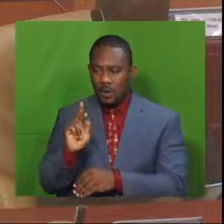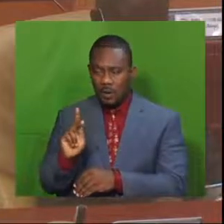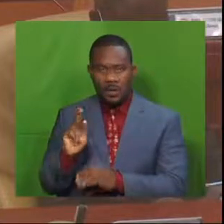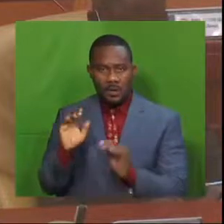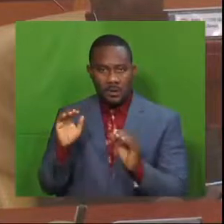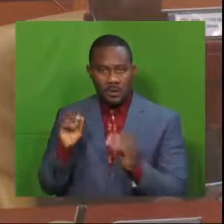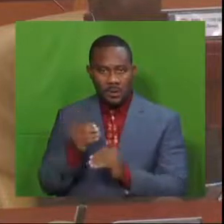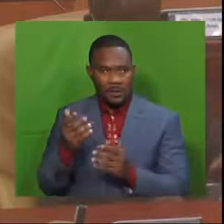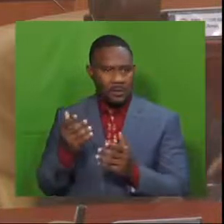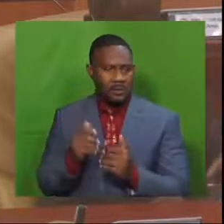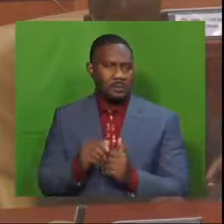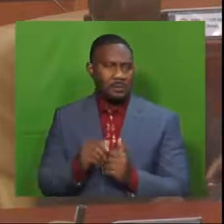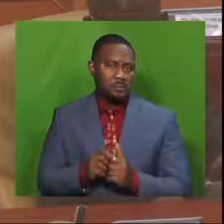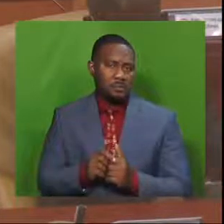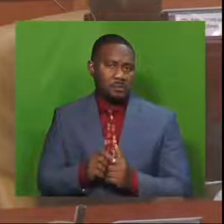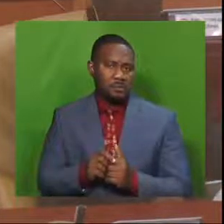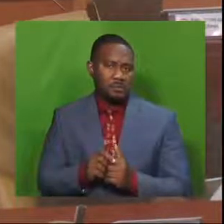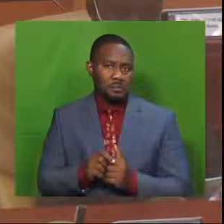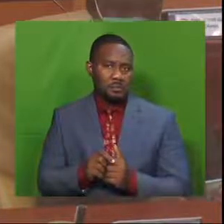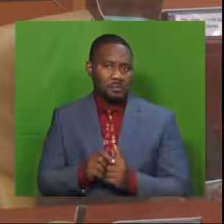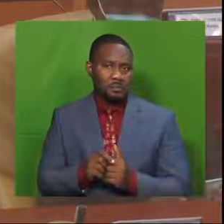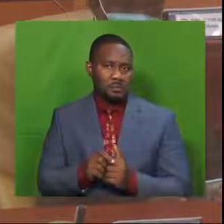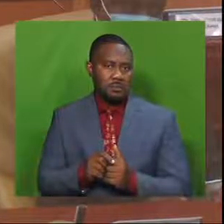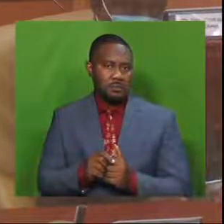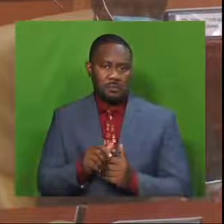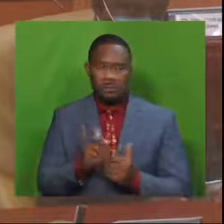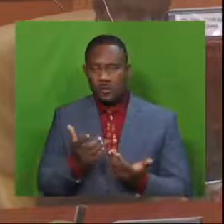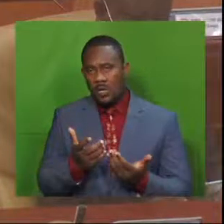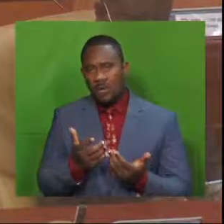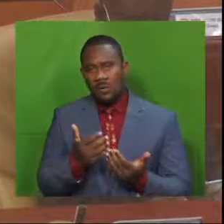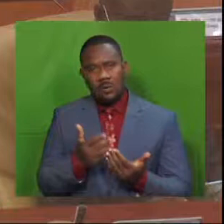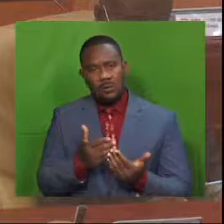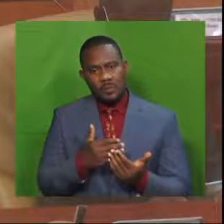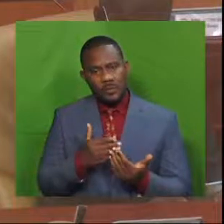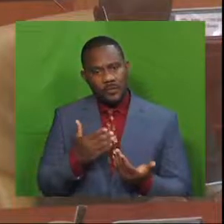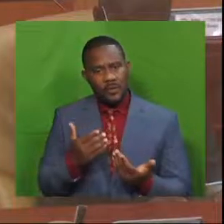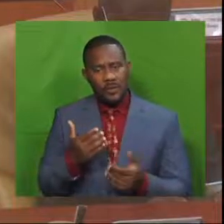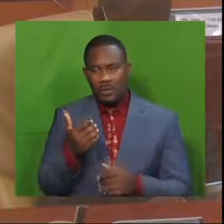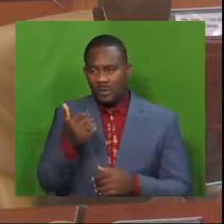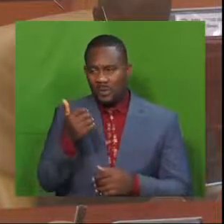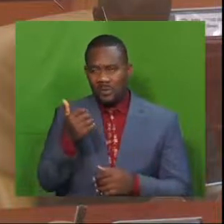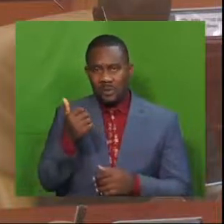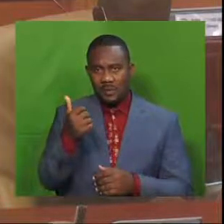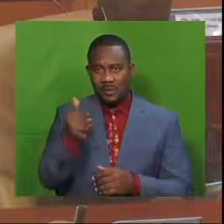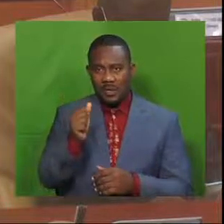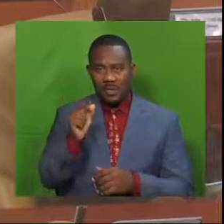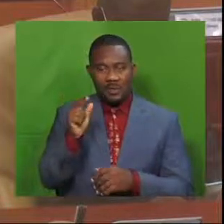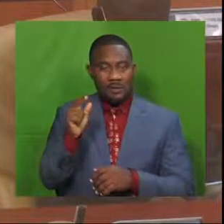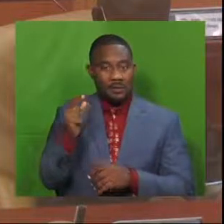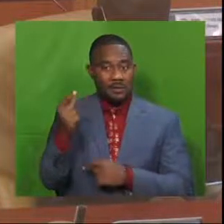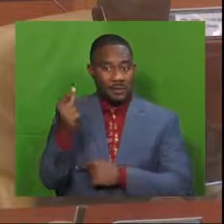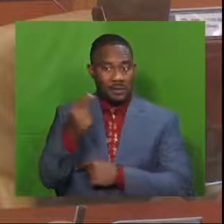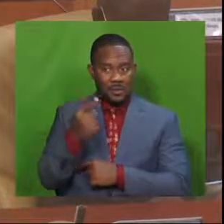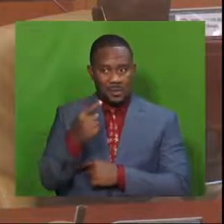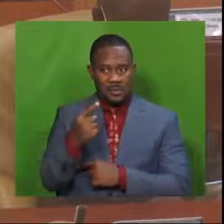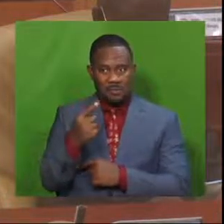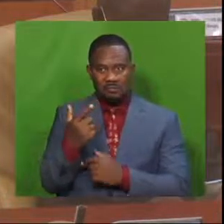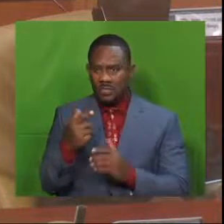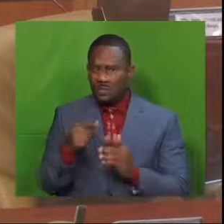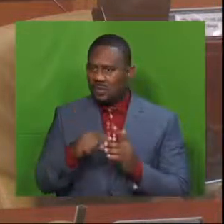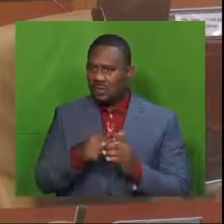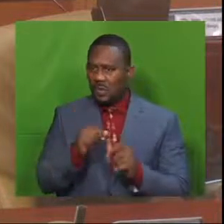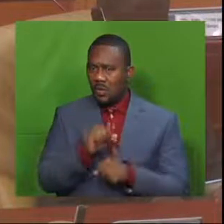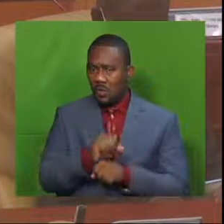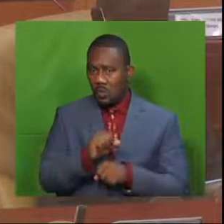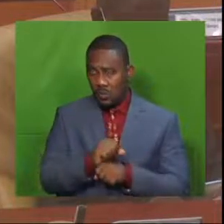10 sitting days, exclusive of any Saturday and Sunday or public holiday, before the day on which